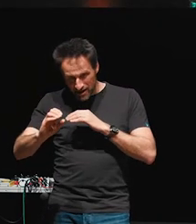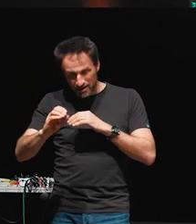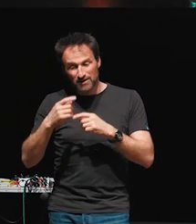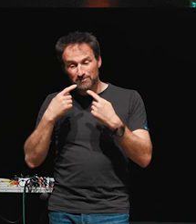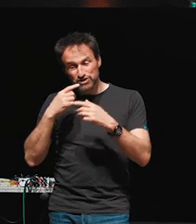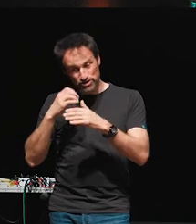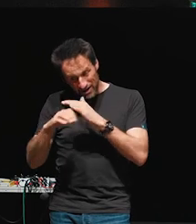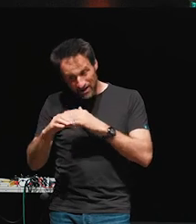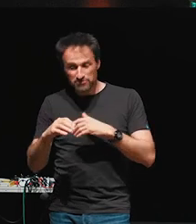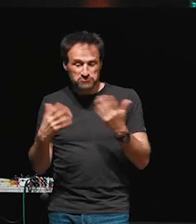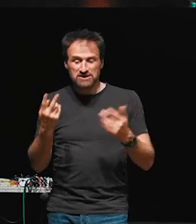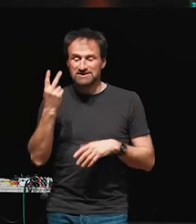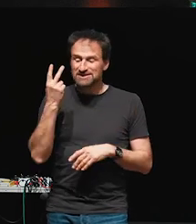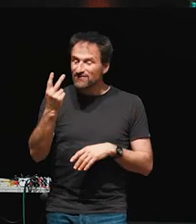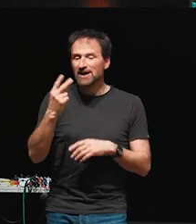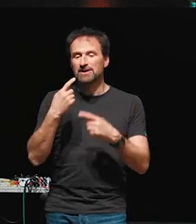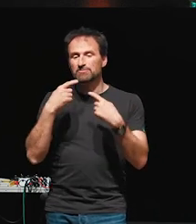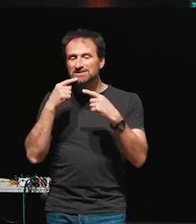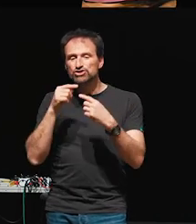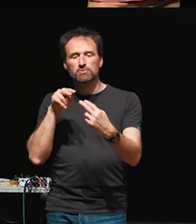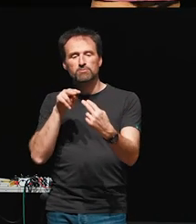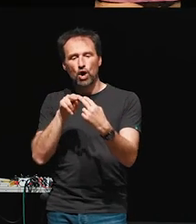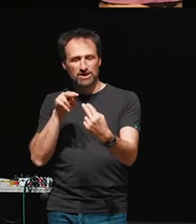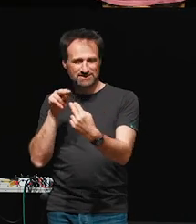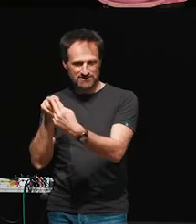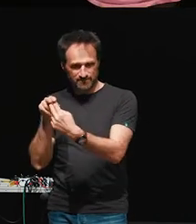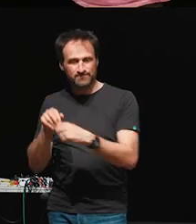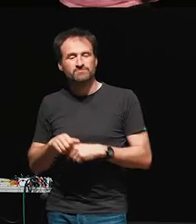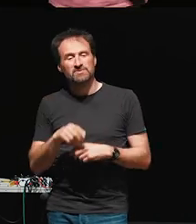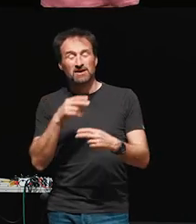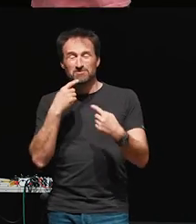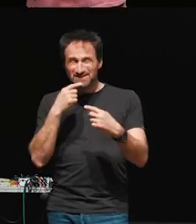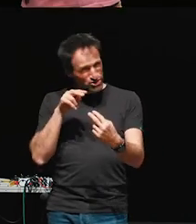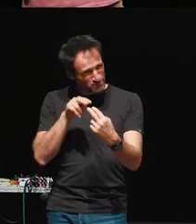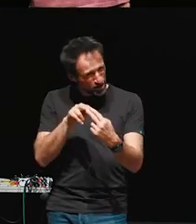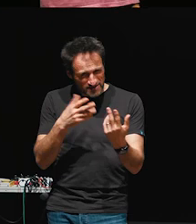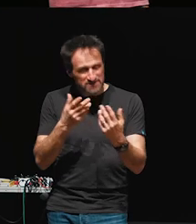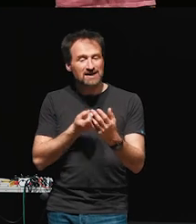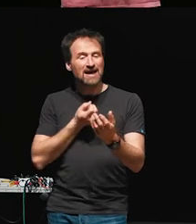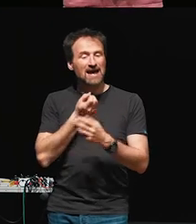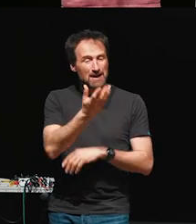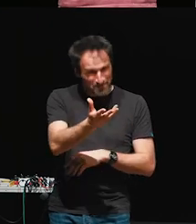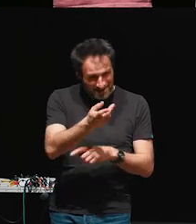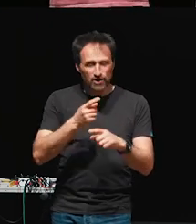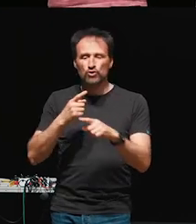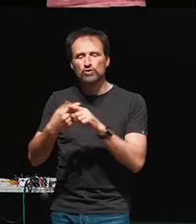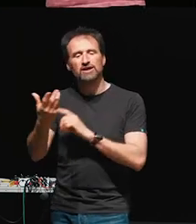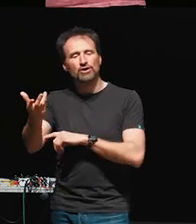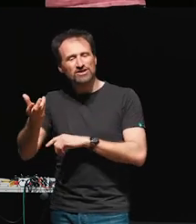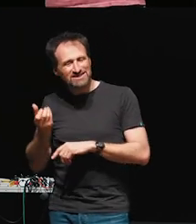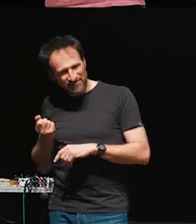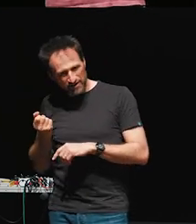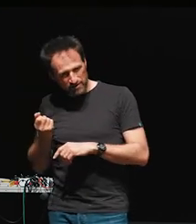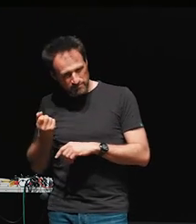ports. And essentially what they are, what message ports are just event emitters and event receivers. They're kind of like the